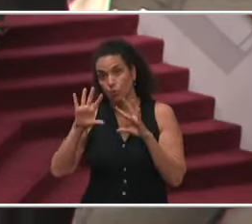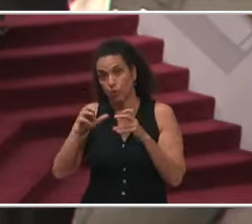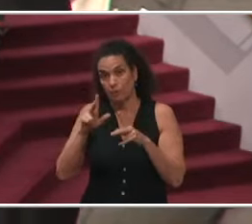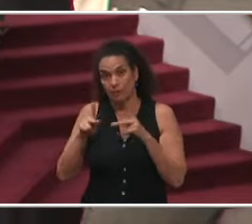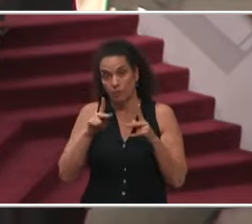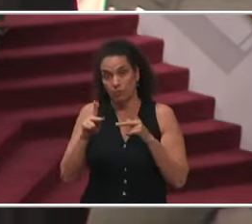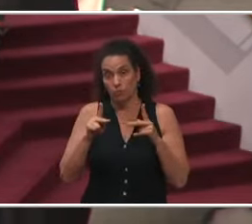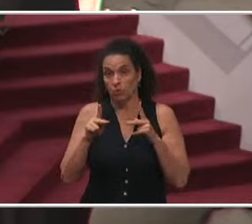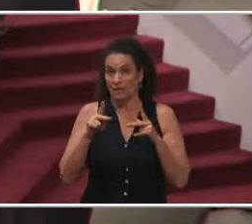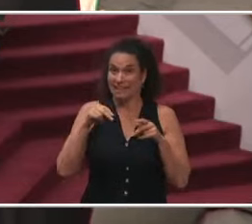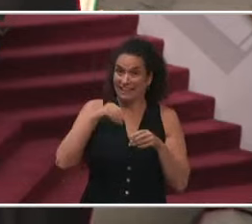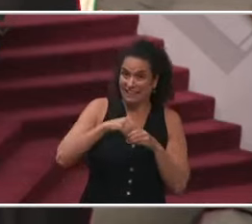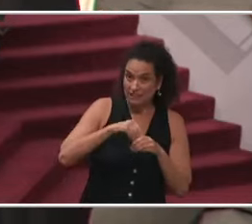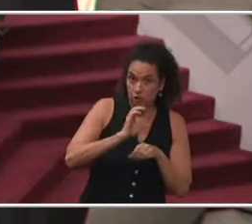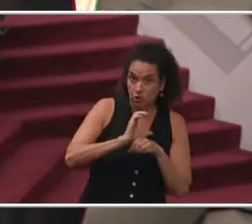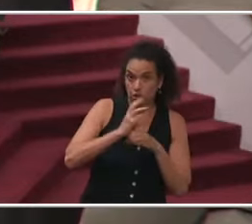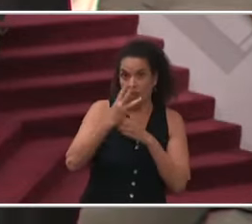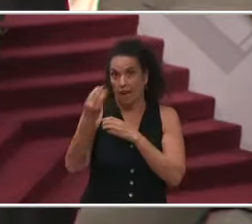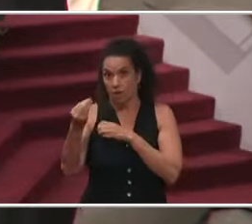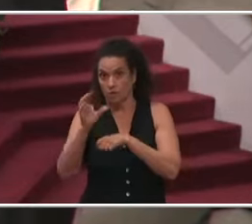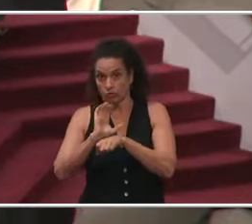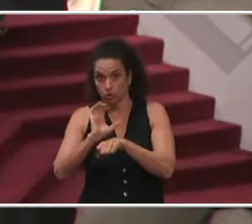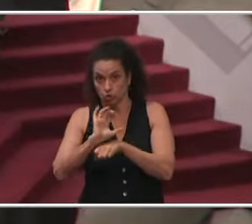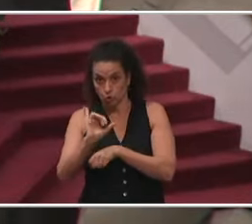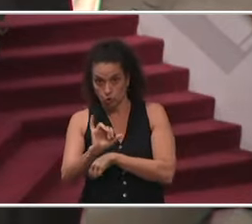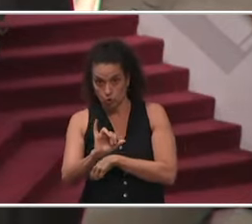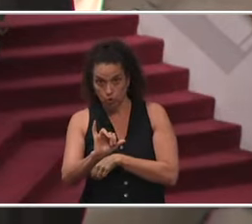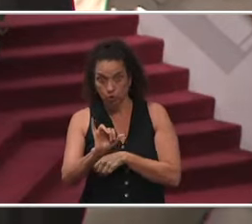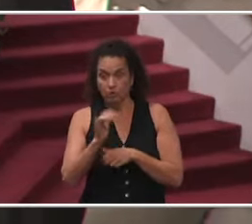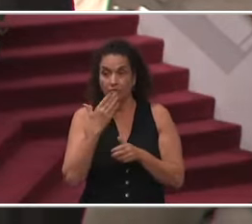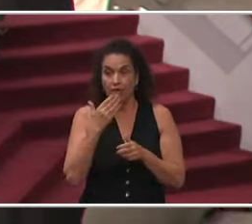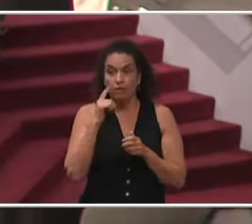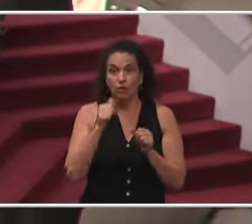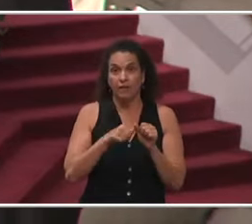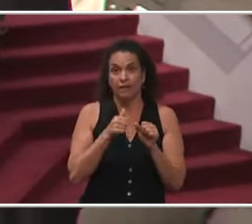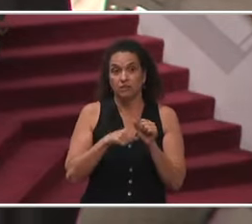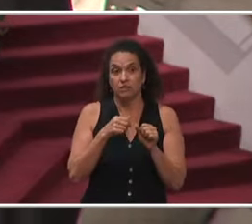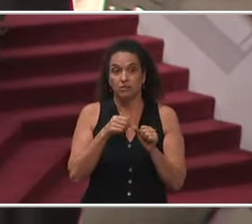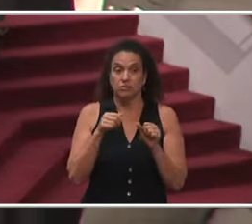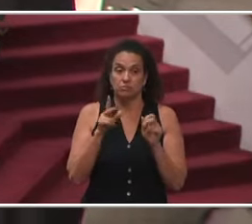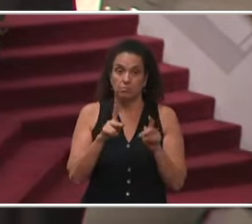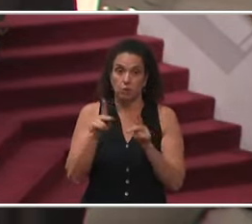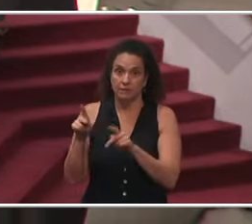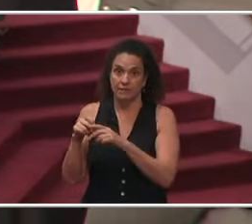outside the walls of this church. I thank you for every member of this congregation and our